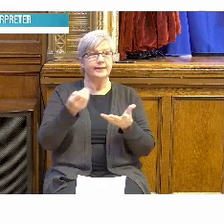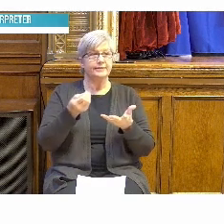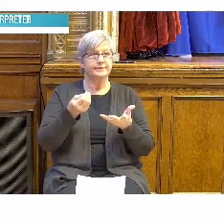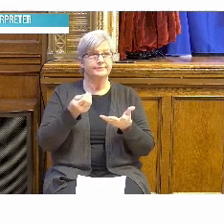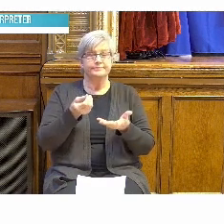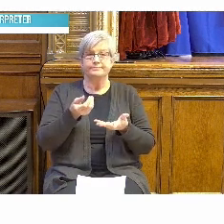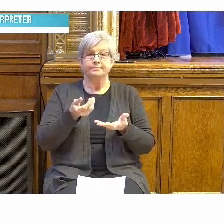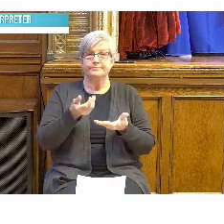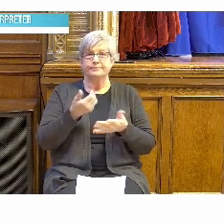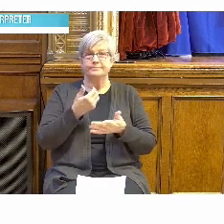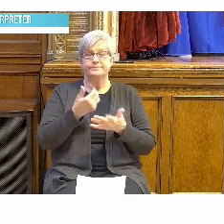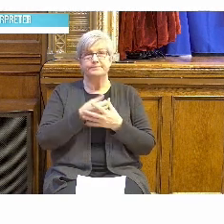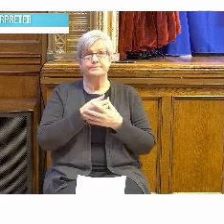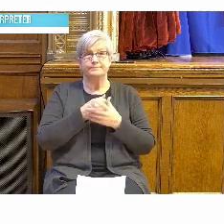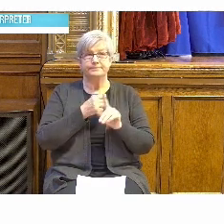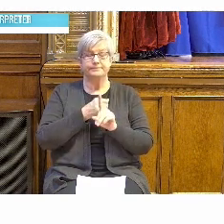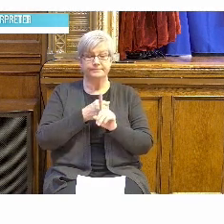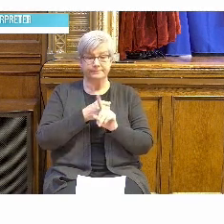enable or make it,